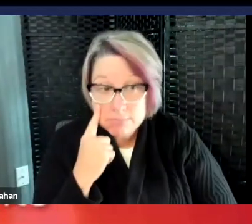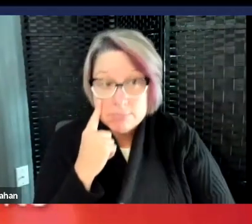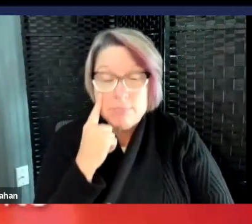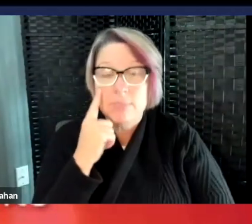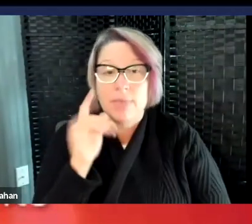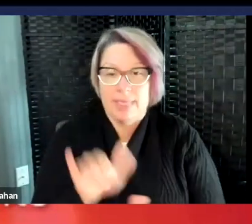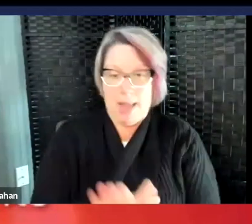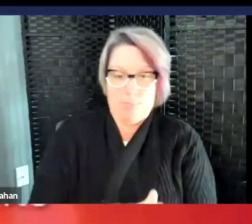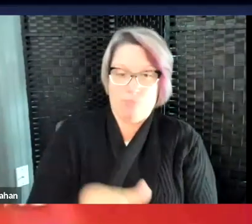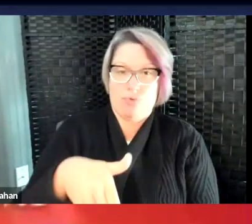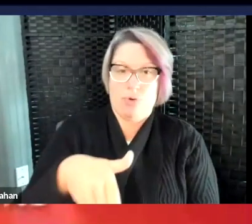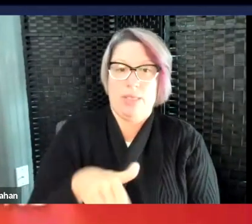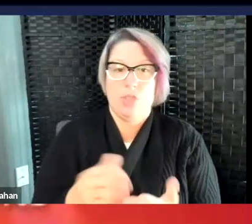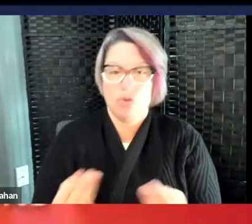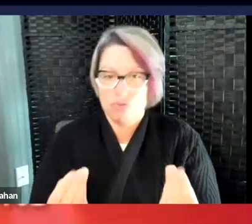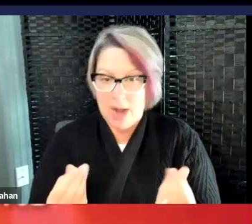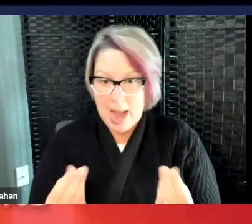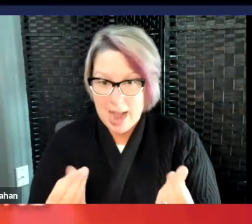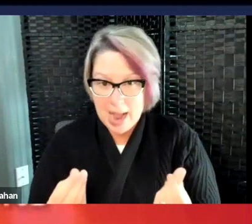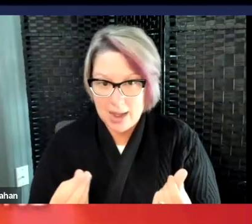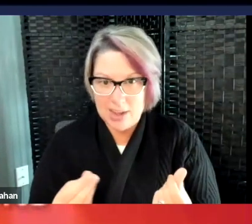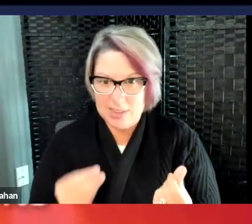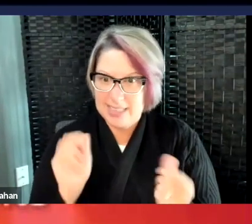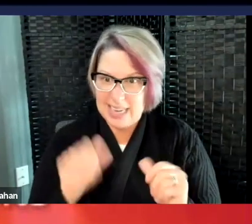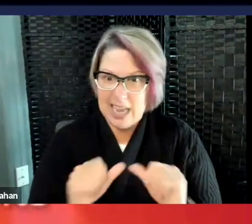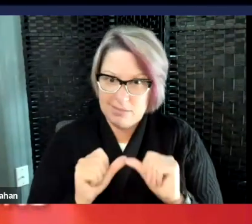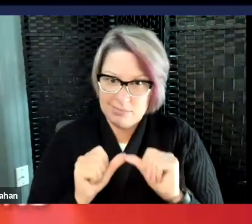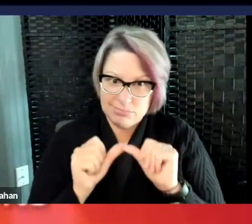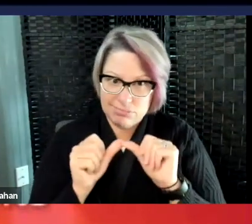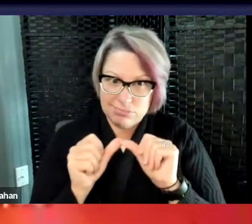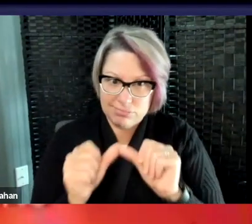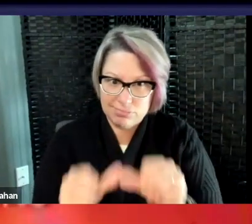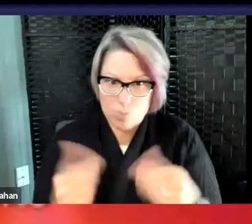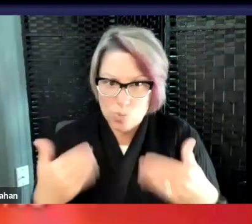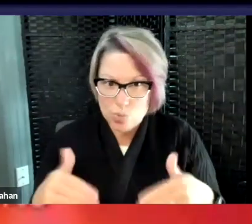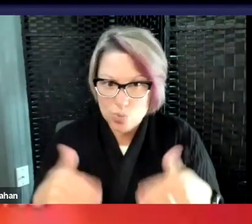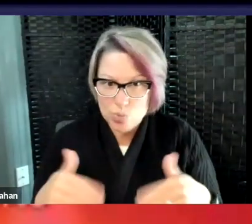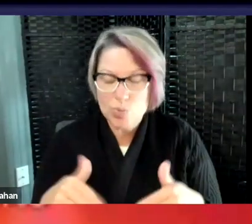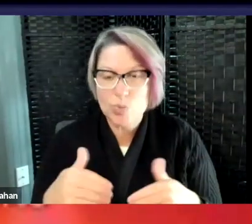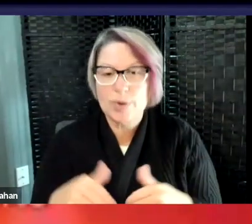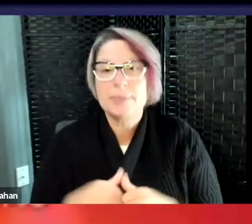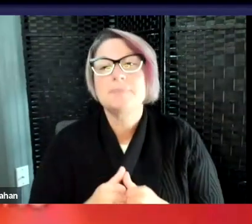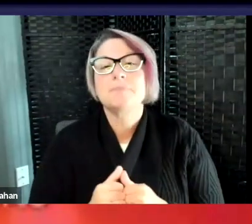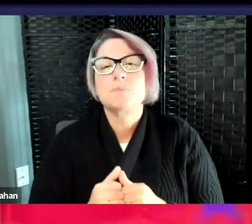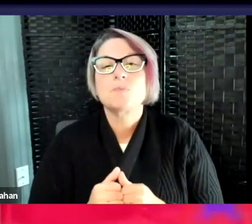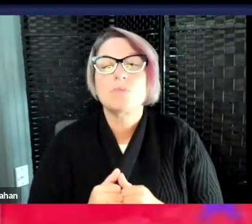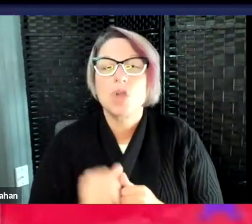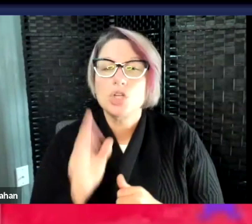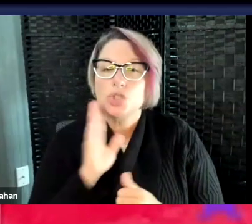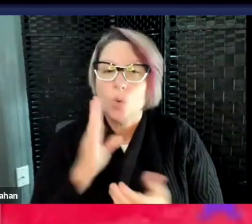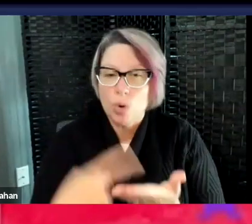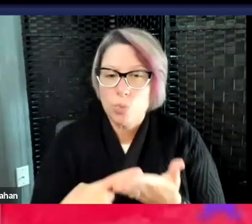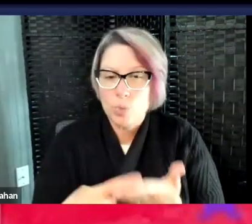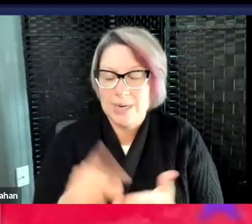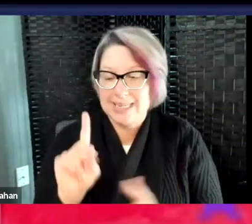ground. Things can last a long time, sometimes forever, or what seems like forever. So we're going to be talking about the